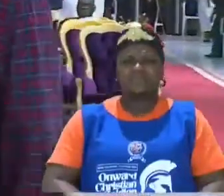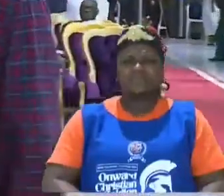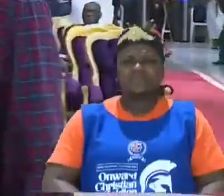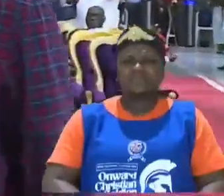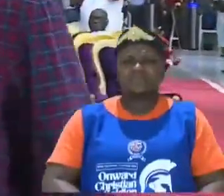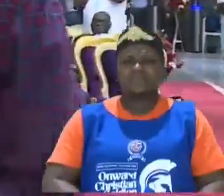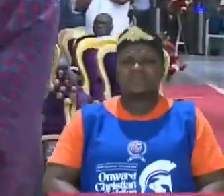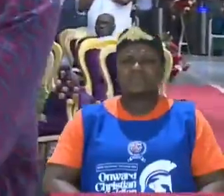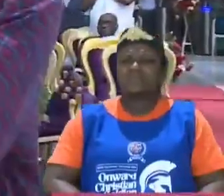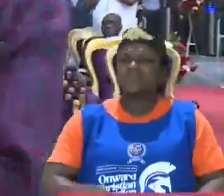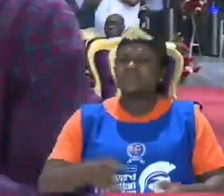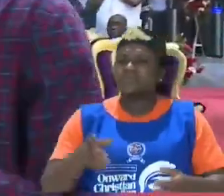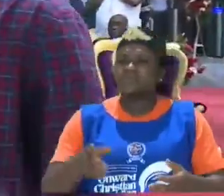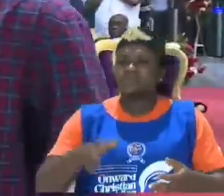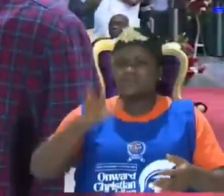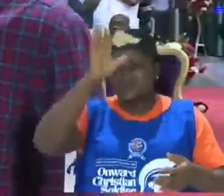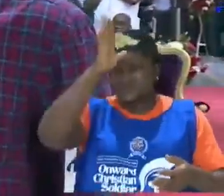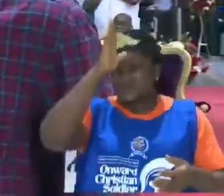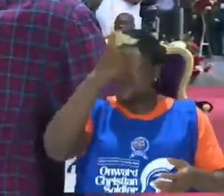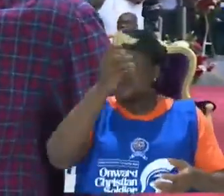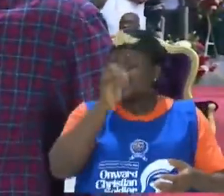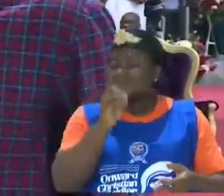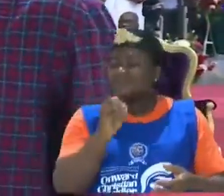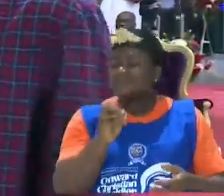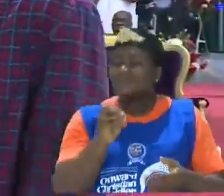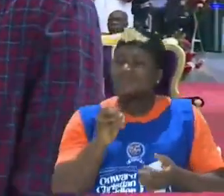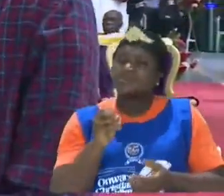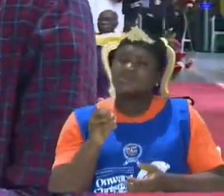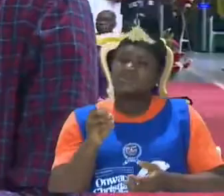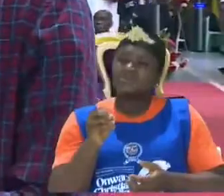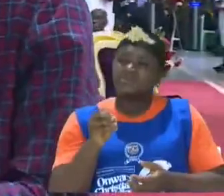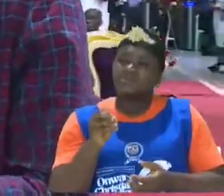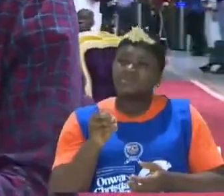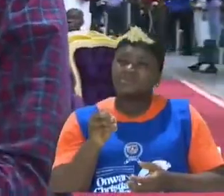I believe this month, that is, you said something concerning me. He said that